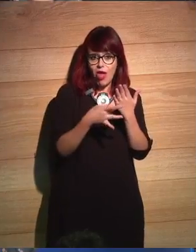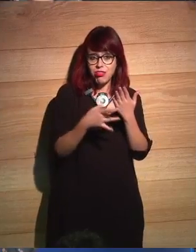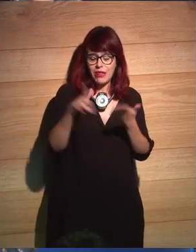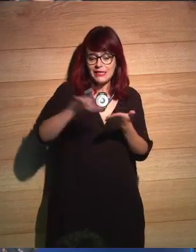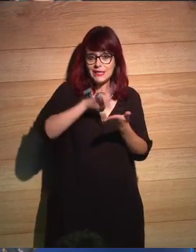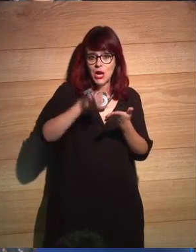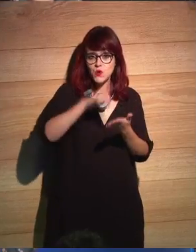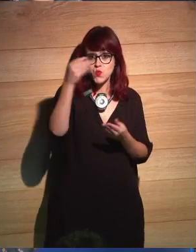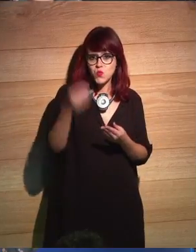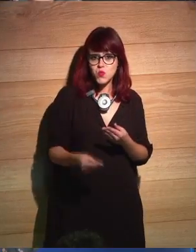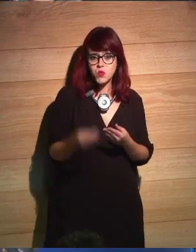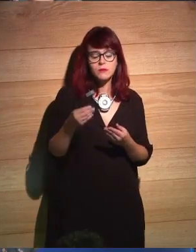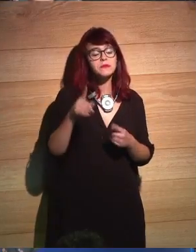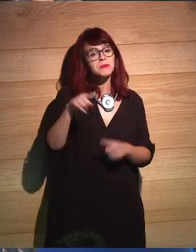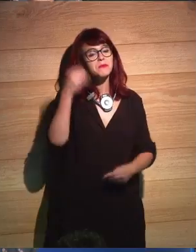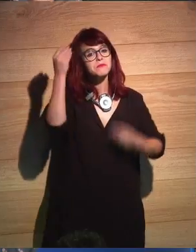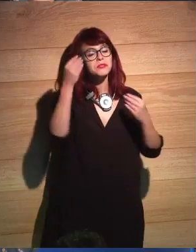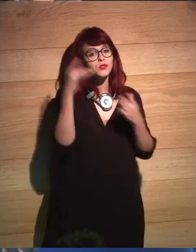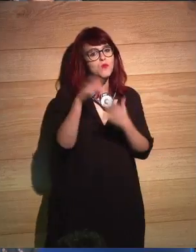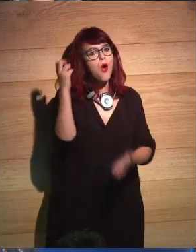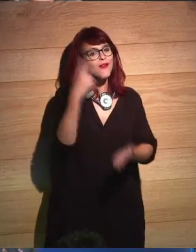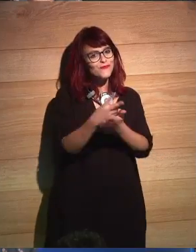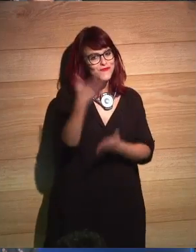letter to his baby with an excellent